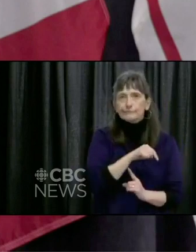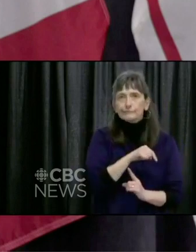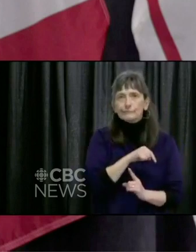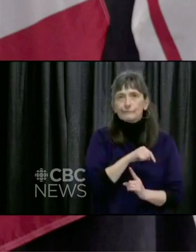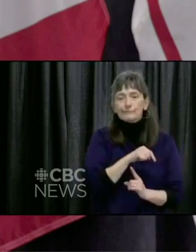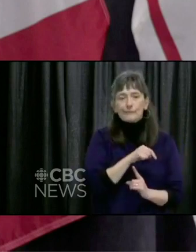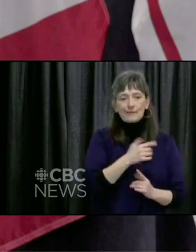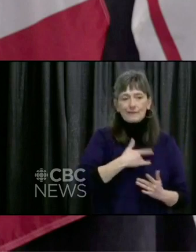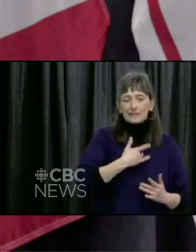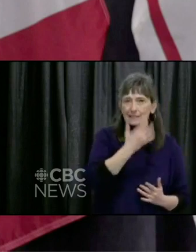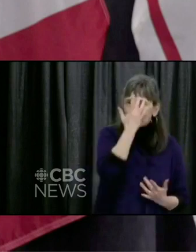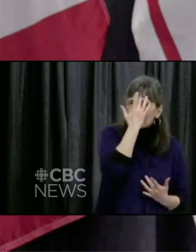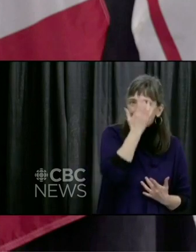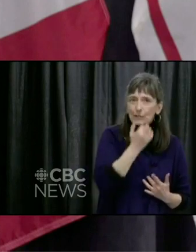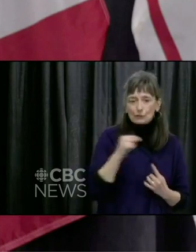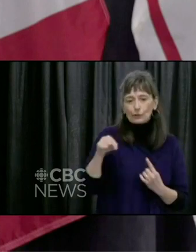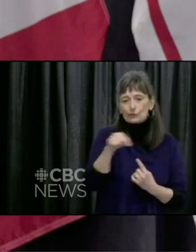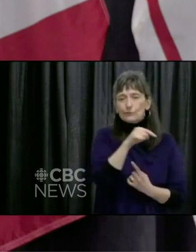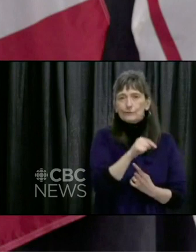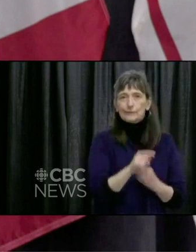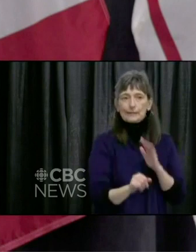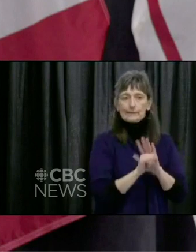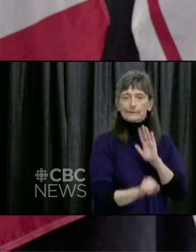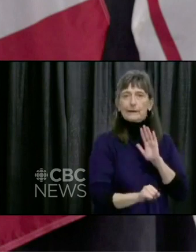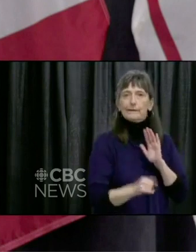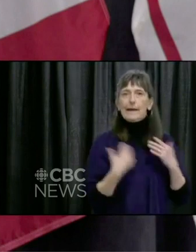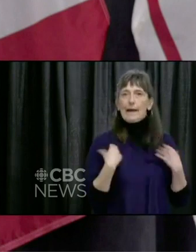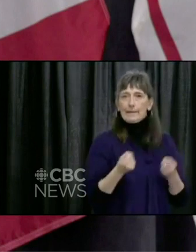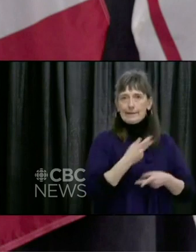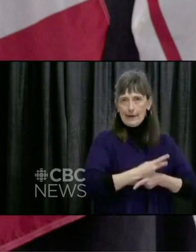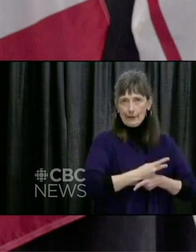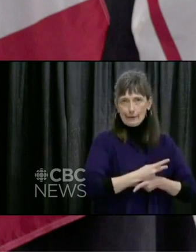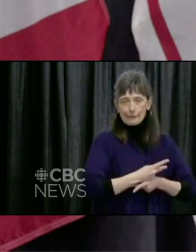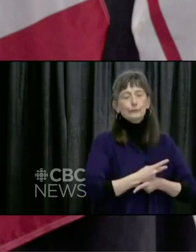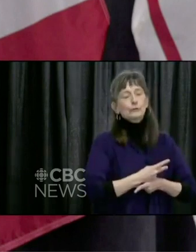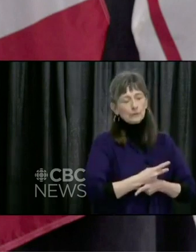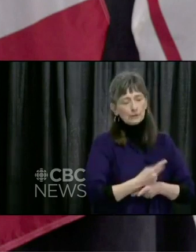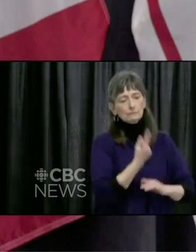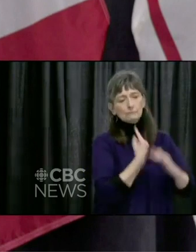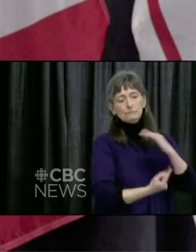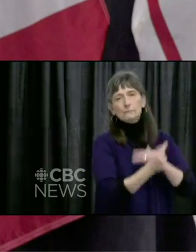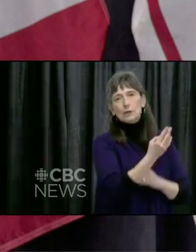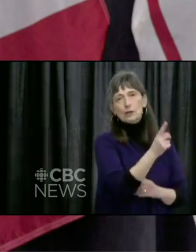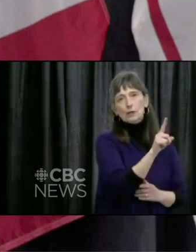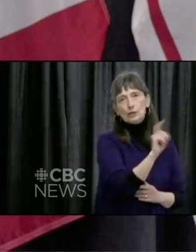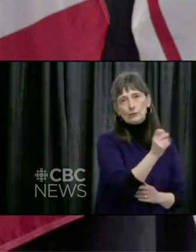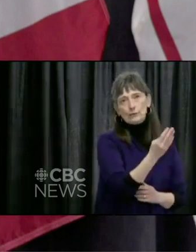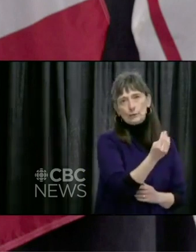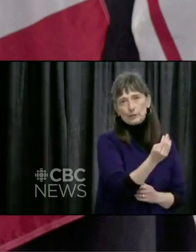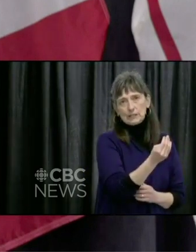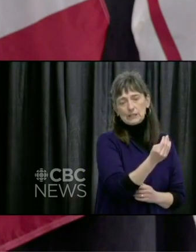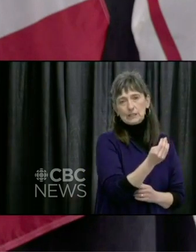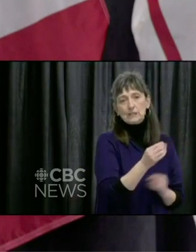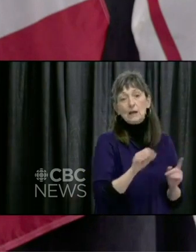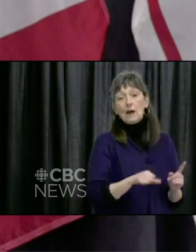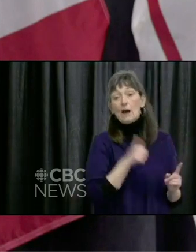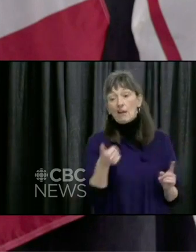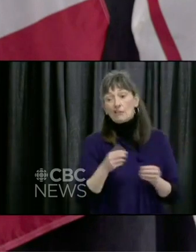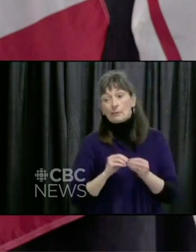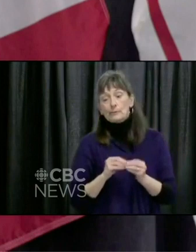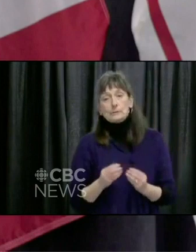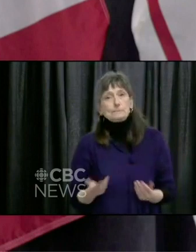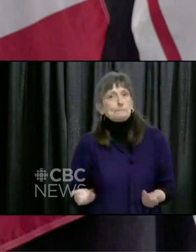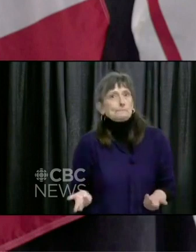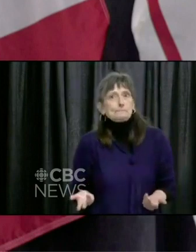either symptoms or contact tracing as healthcare workers. We haven't easy access to that other